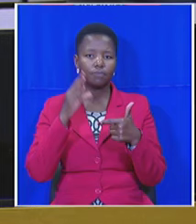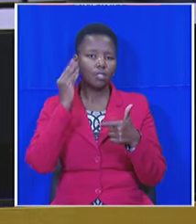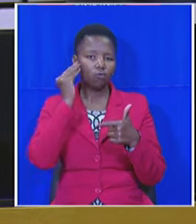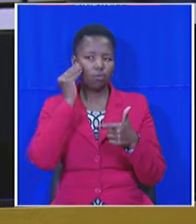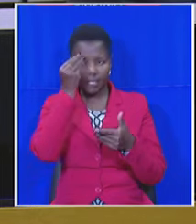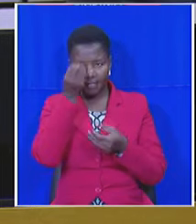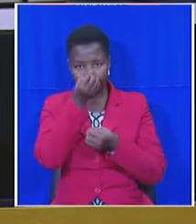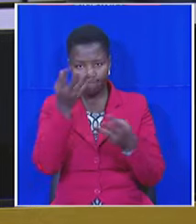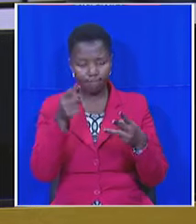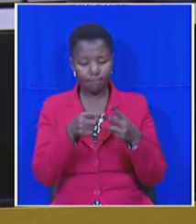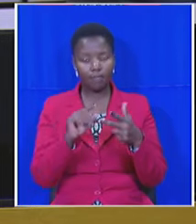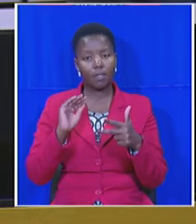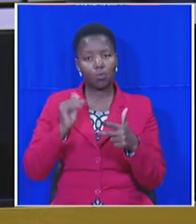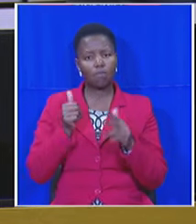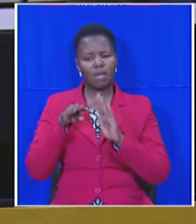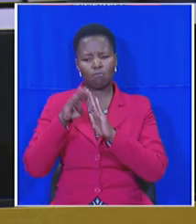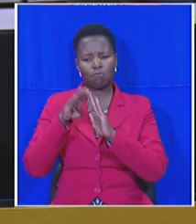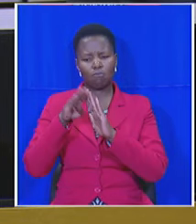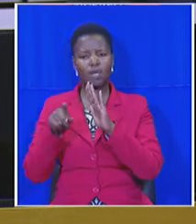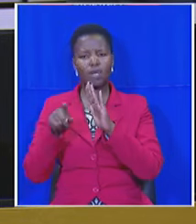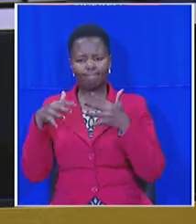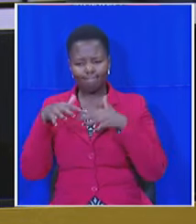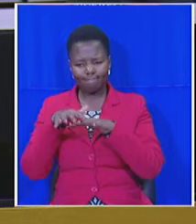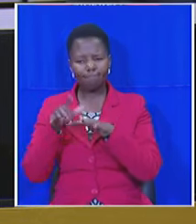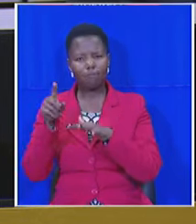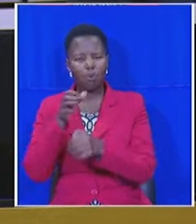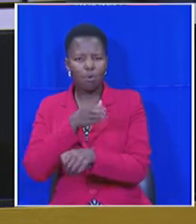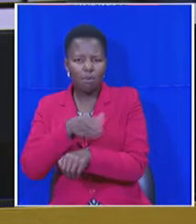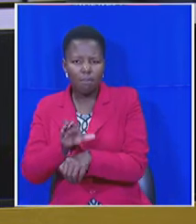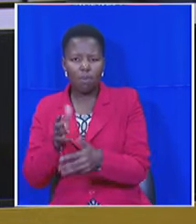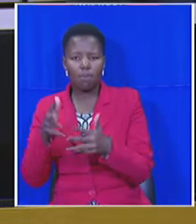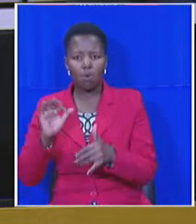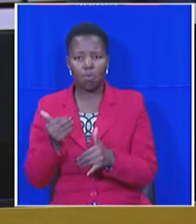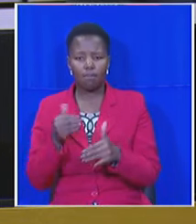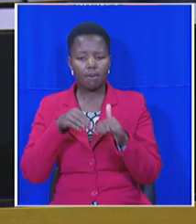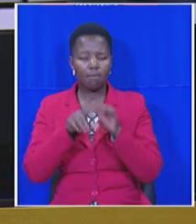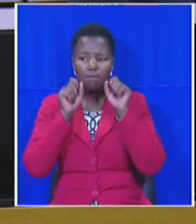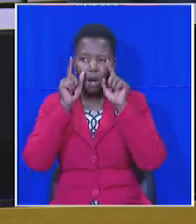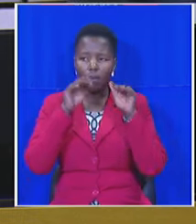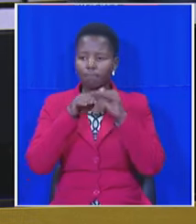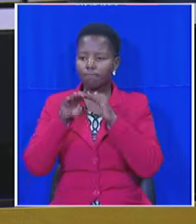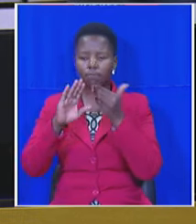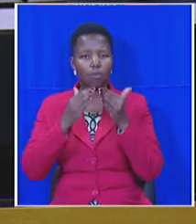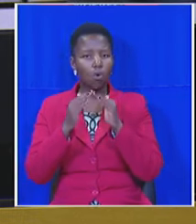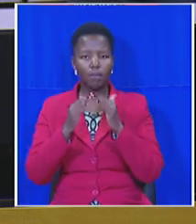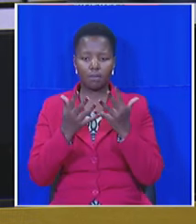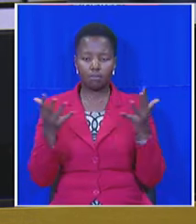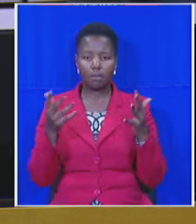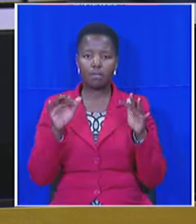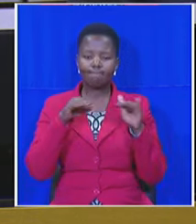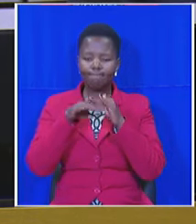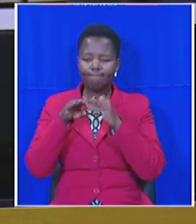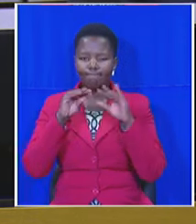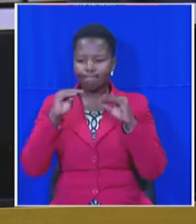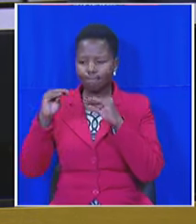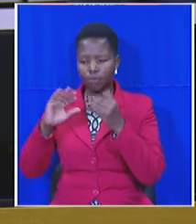mainstreaming women's socio-economic empowerment, awareness raising and outreach program, as the department will host a number of awareness